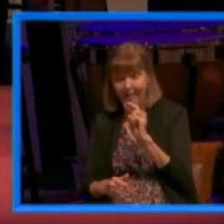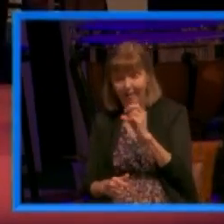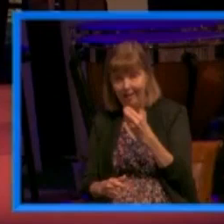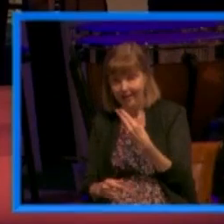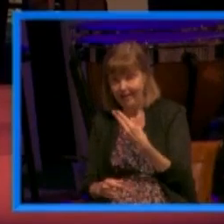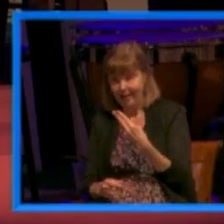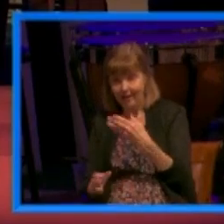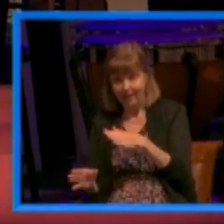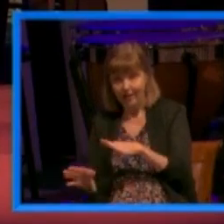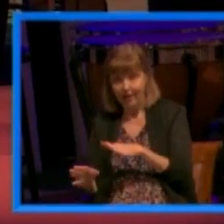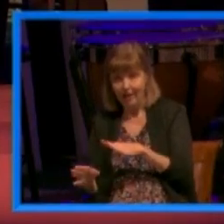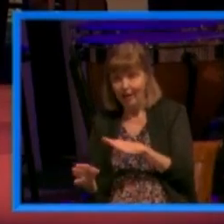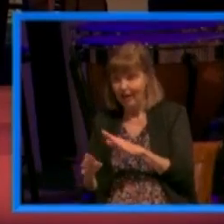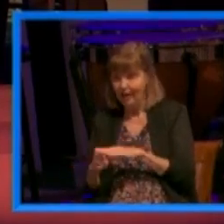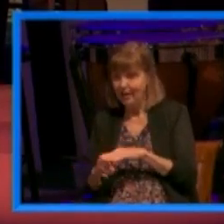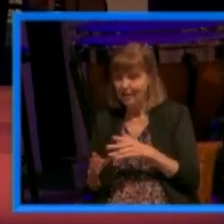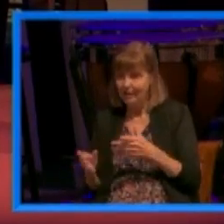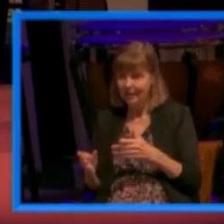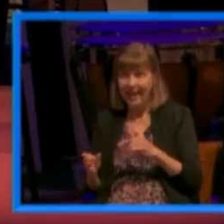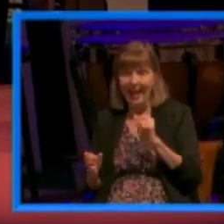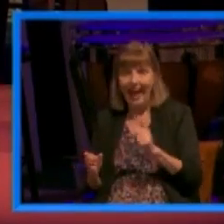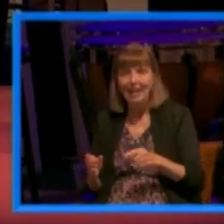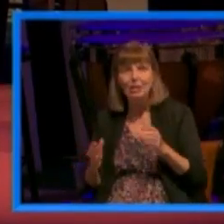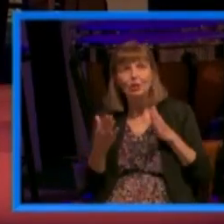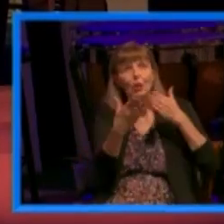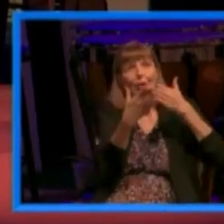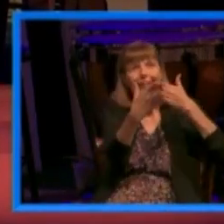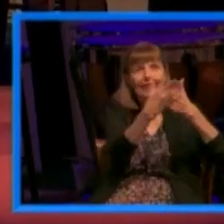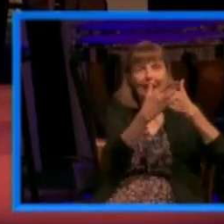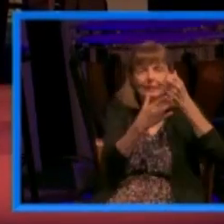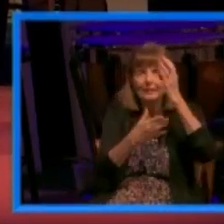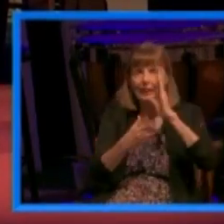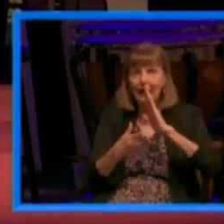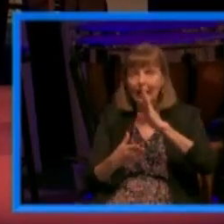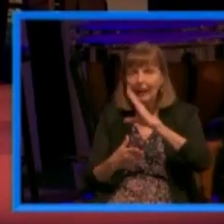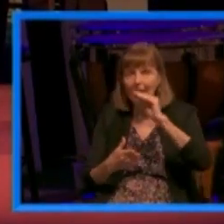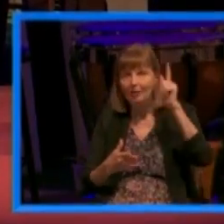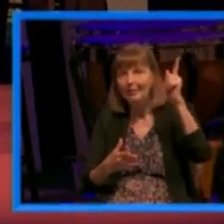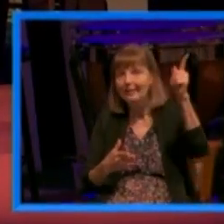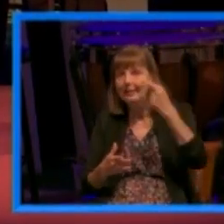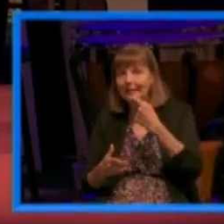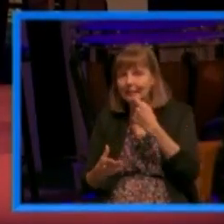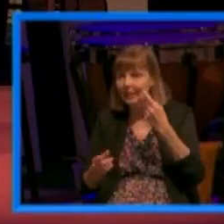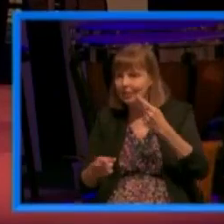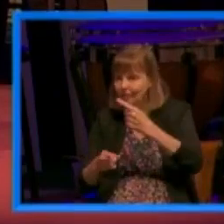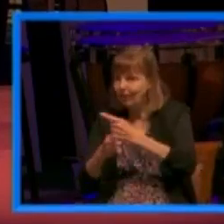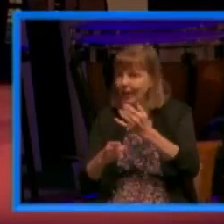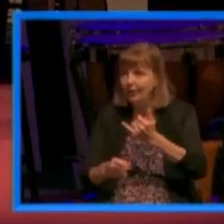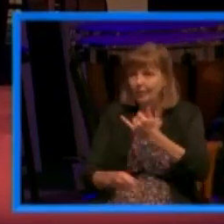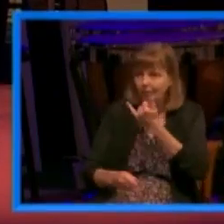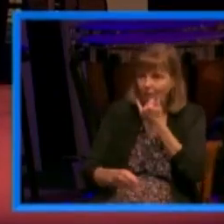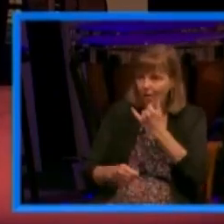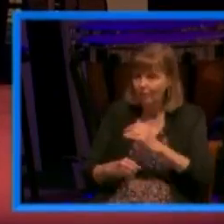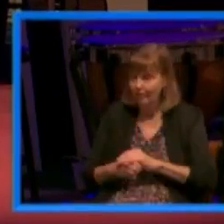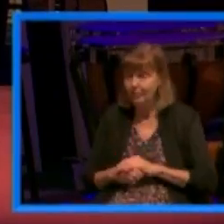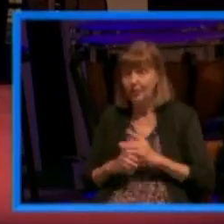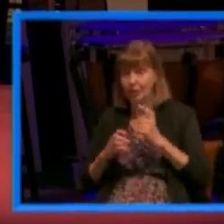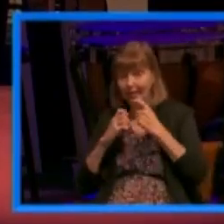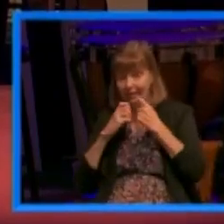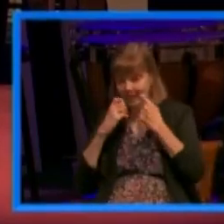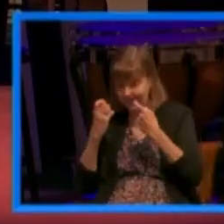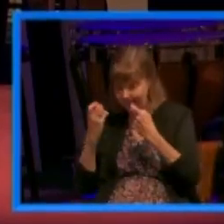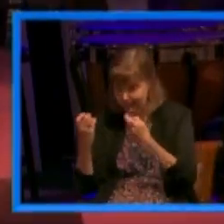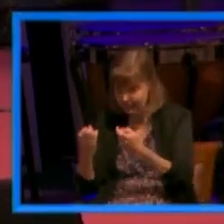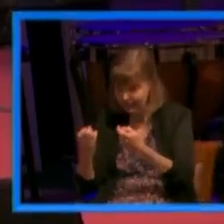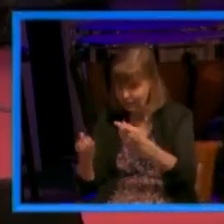unagree, not agree, go against God and what he has said is right and wrong. So sin is not agreeing